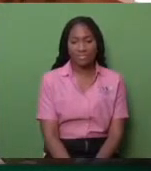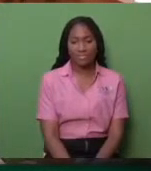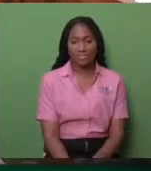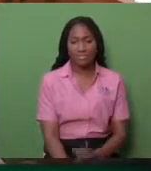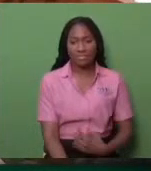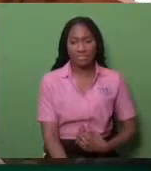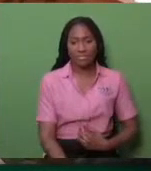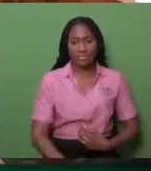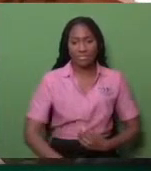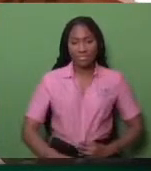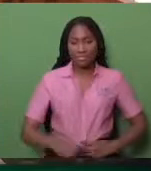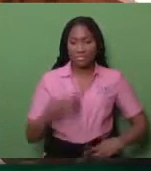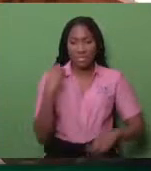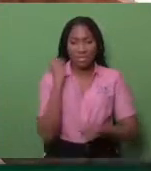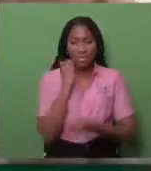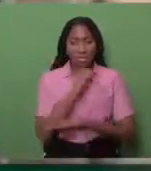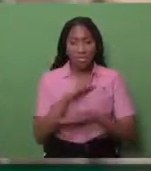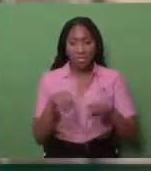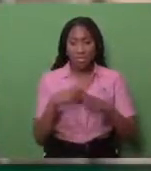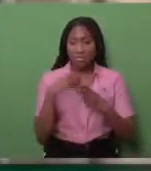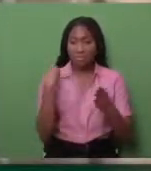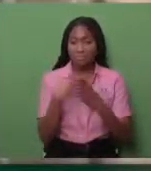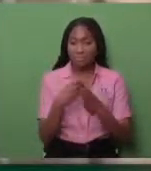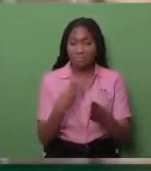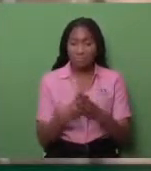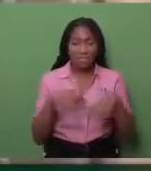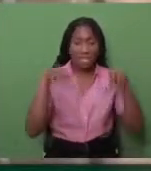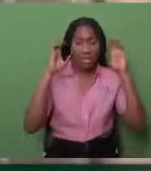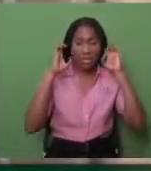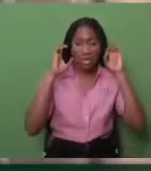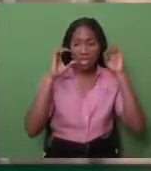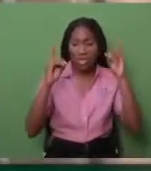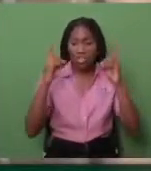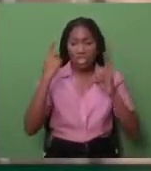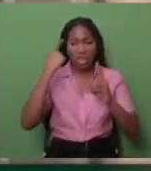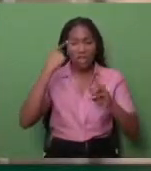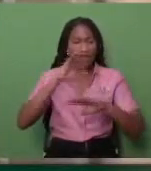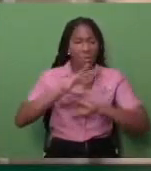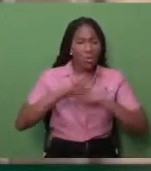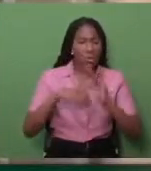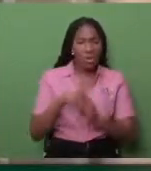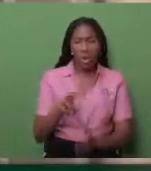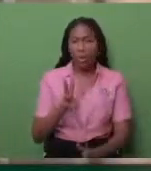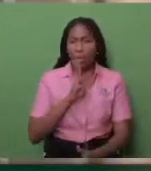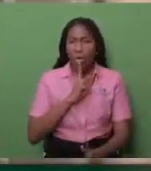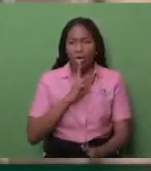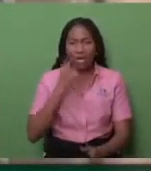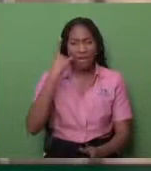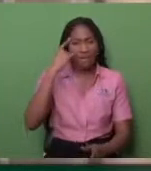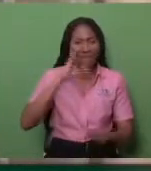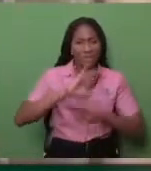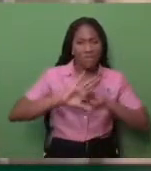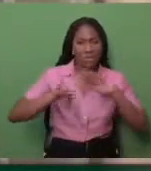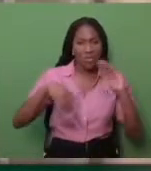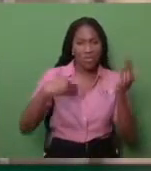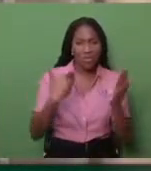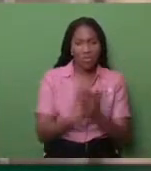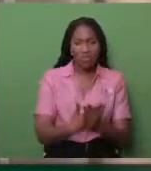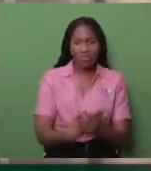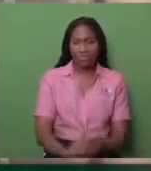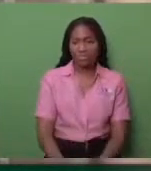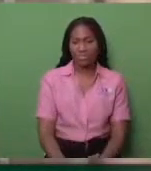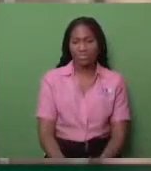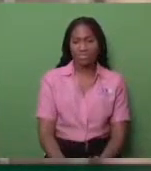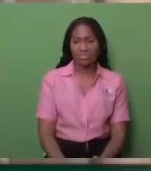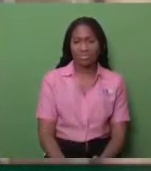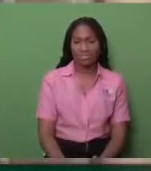Dollar for dollar, education for all, water for all. Guess what? We were known as the box drain government. But you see, if you had kept